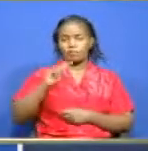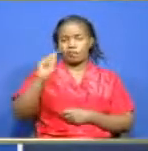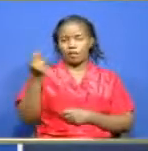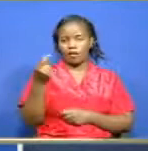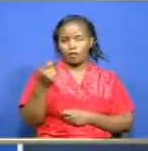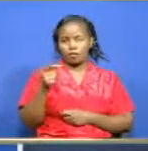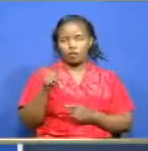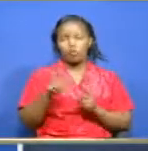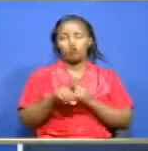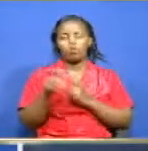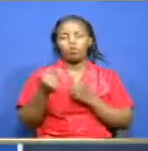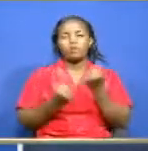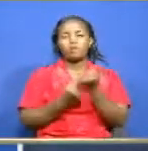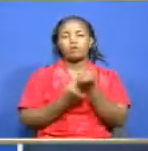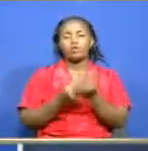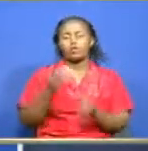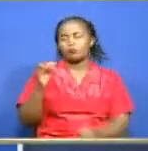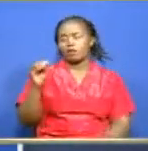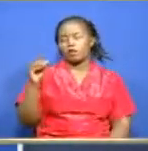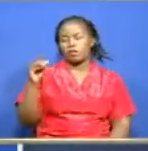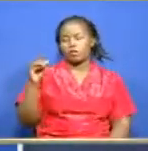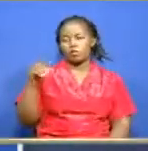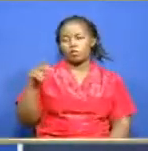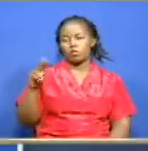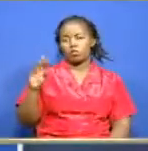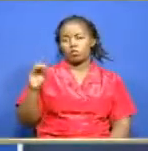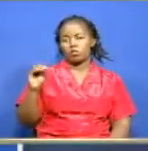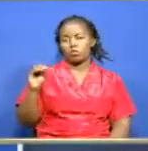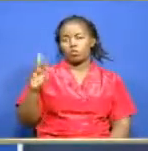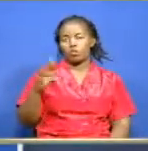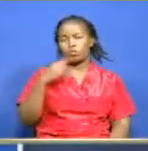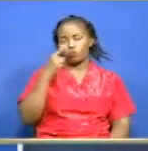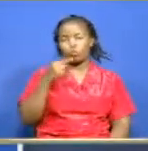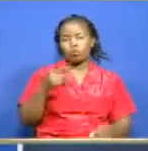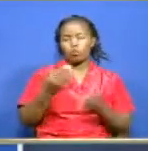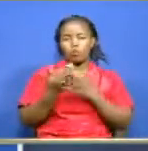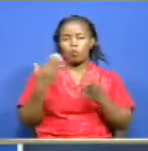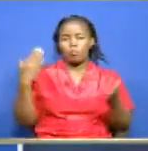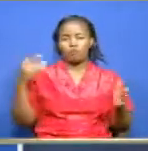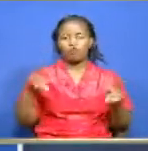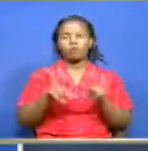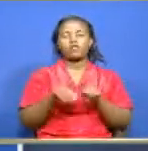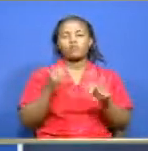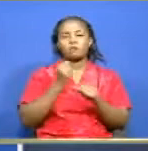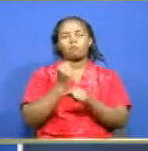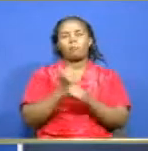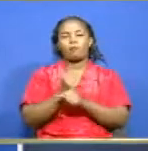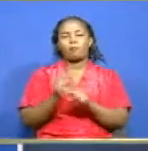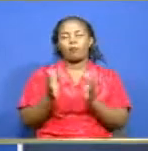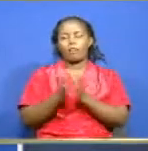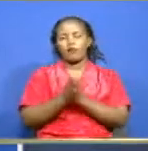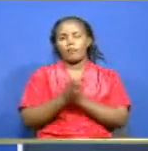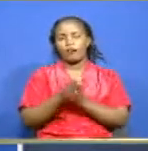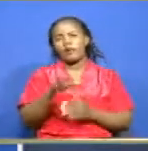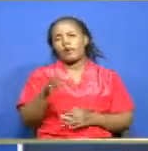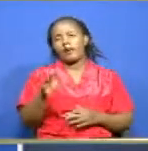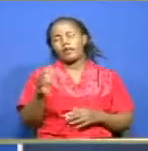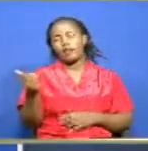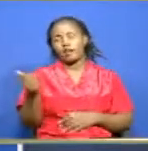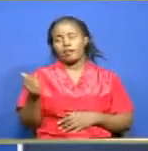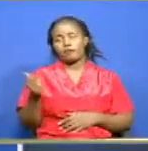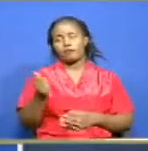by Godfrey Oduor, who also serves under the same capacity at KCB, as well as Mildred Cheche, who also worked with the